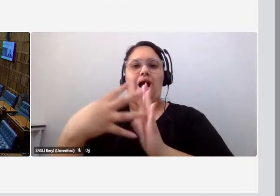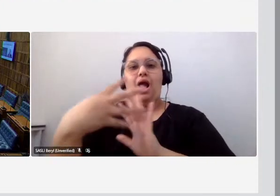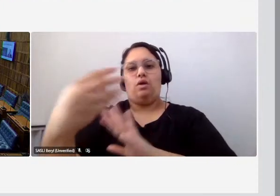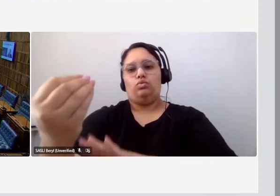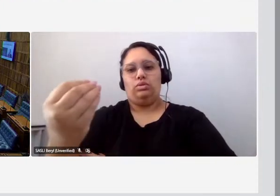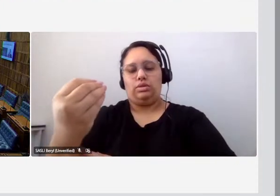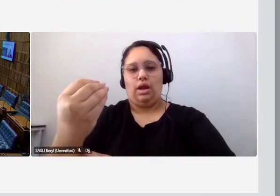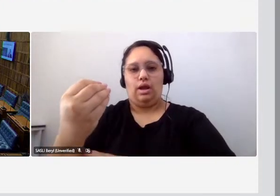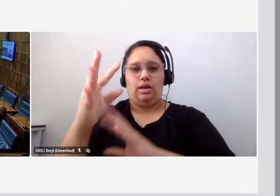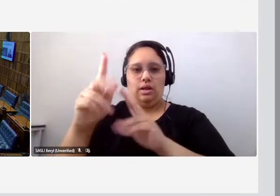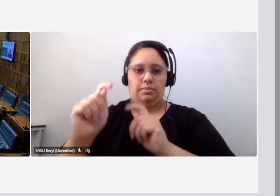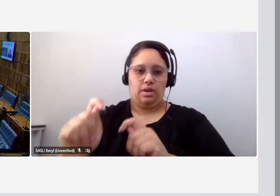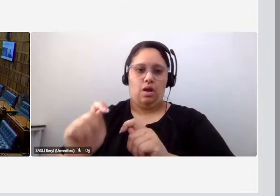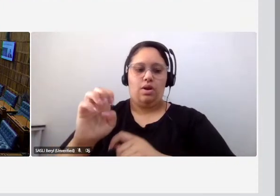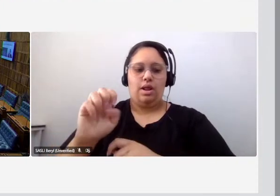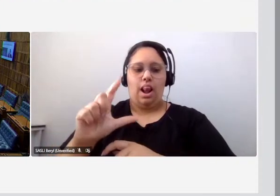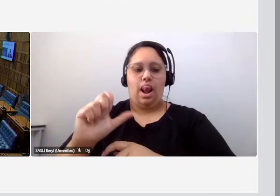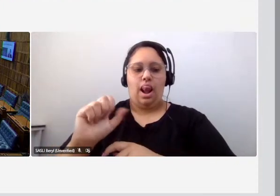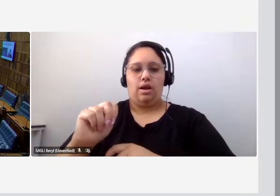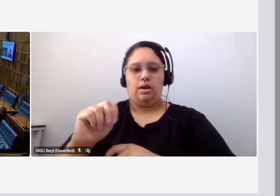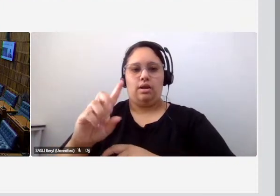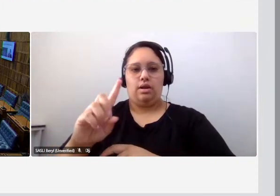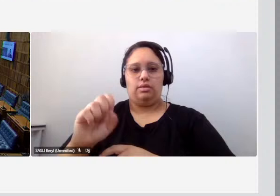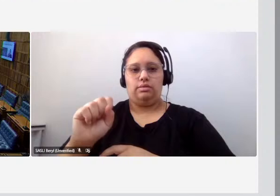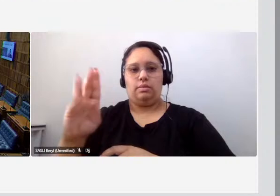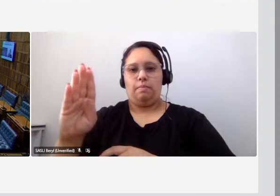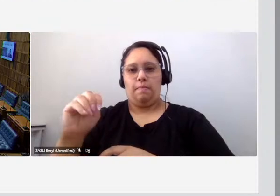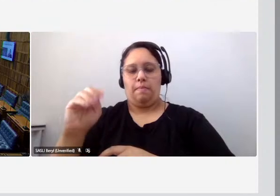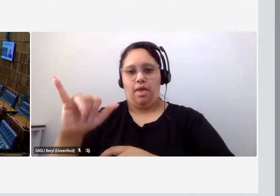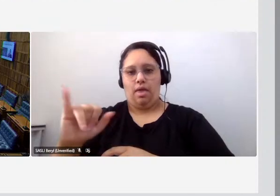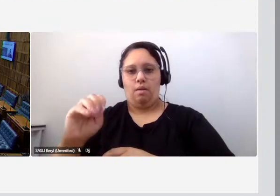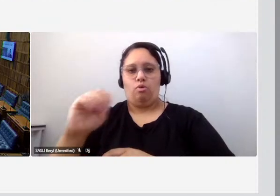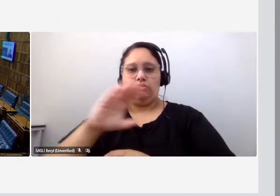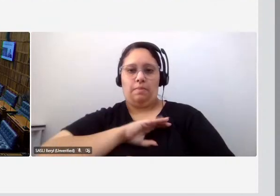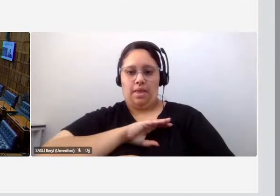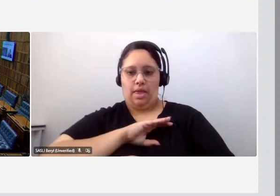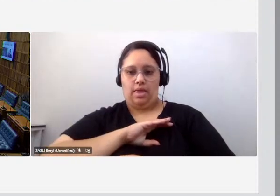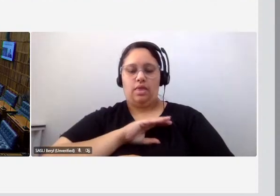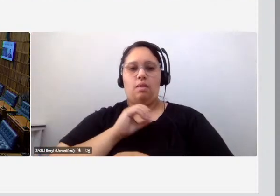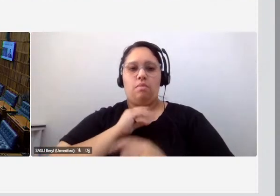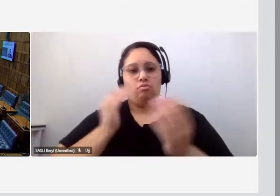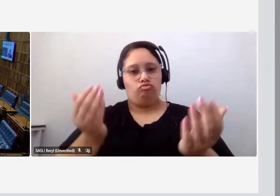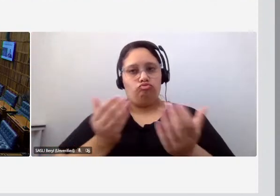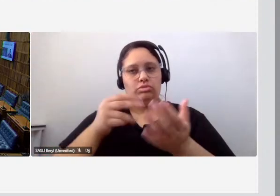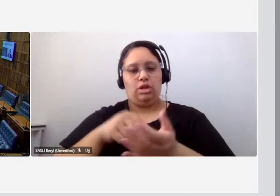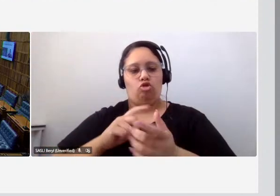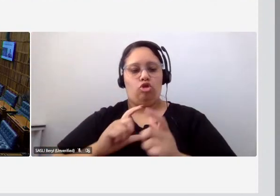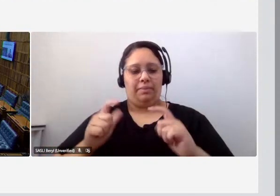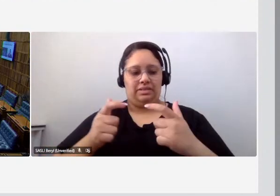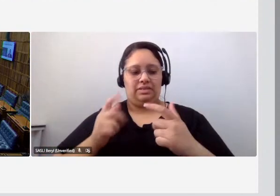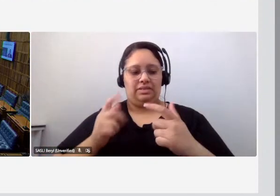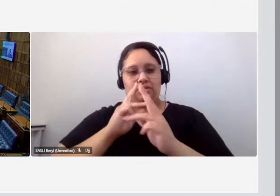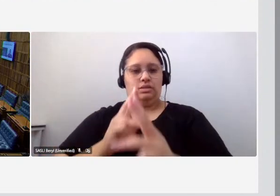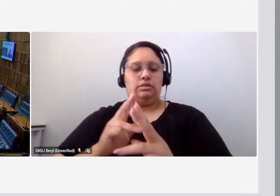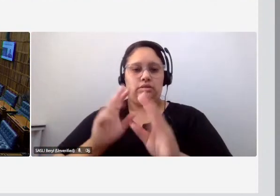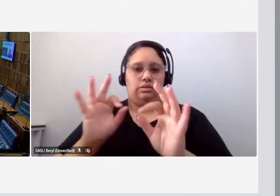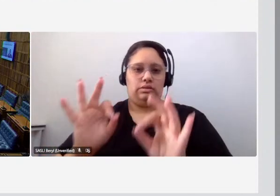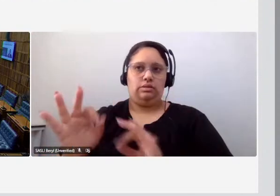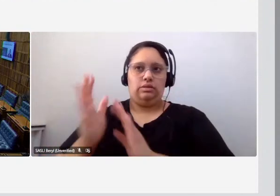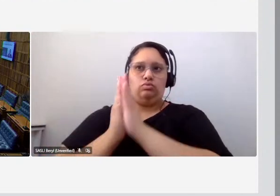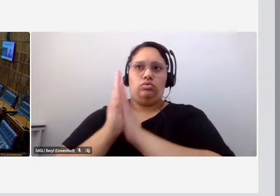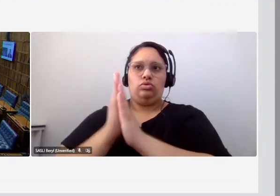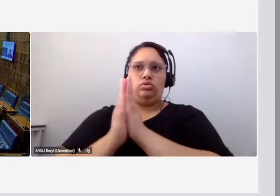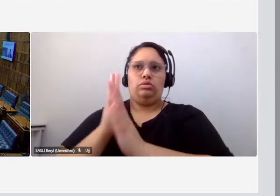Town, Elands Bay and Mossel Bay. I would encourage the standing committee to visit this heritage